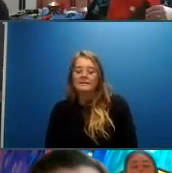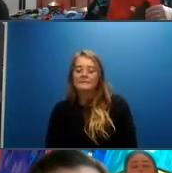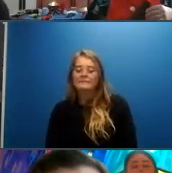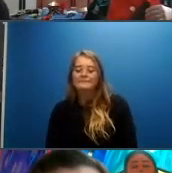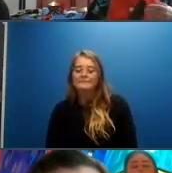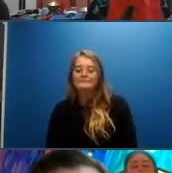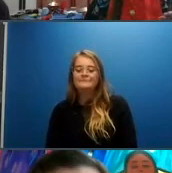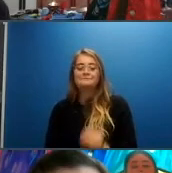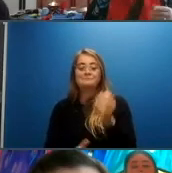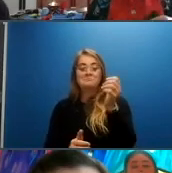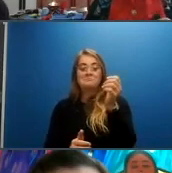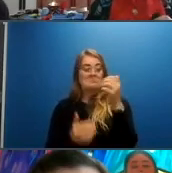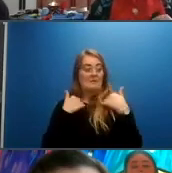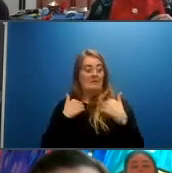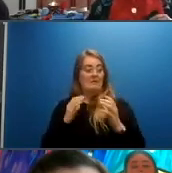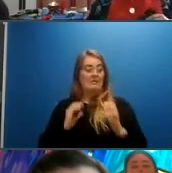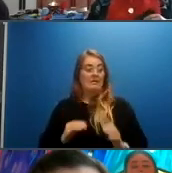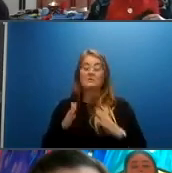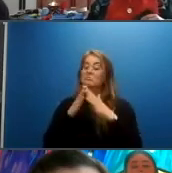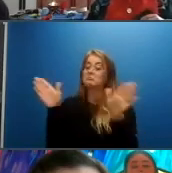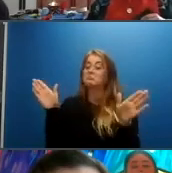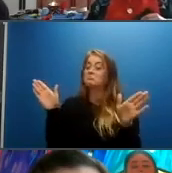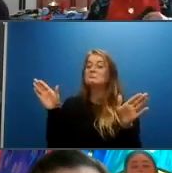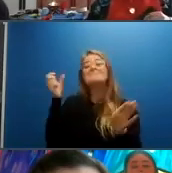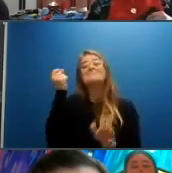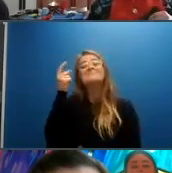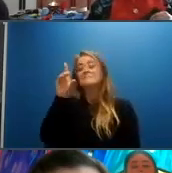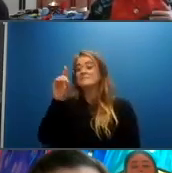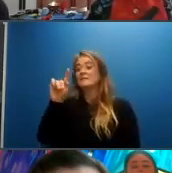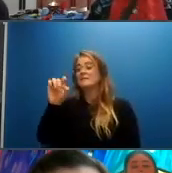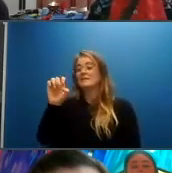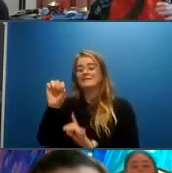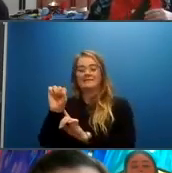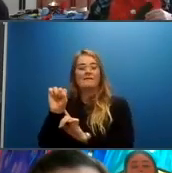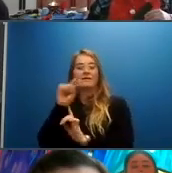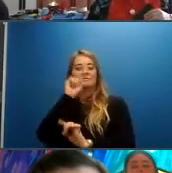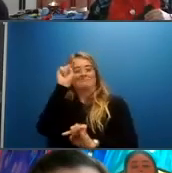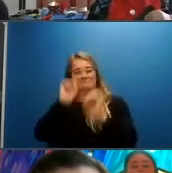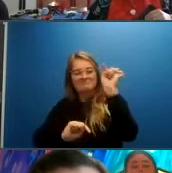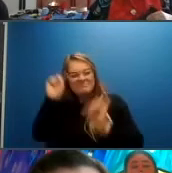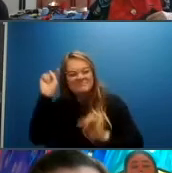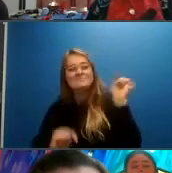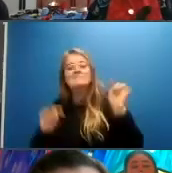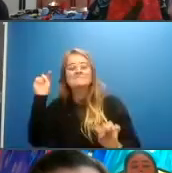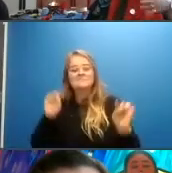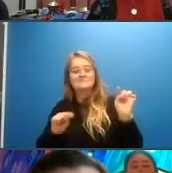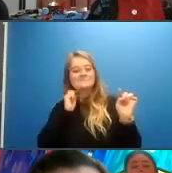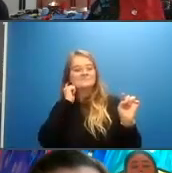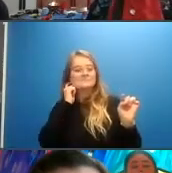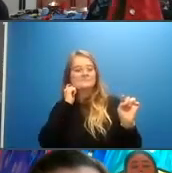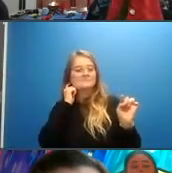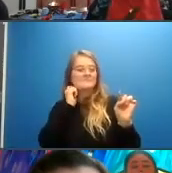openness. Because we're so diverse here in the downtown east side, we're from many nations across Turtle Island, across